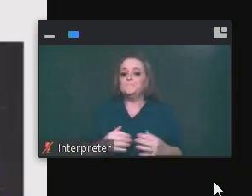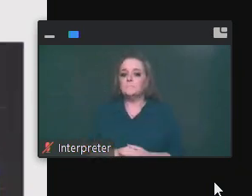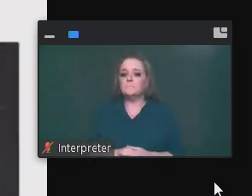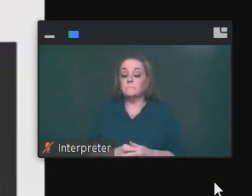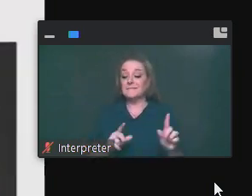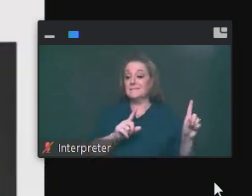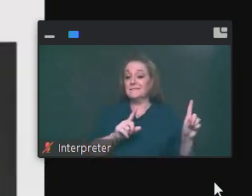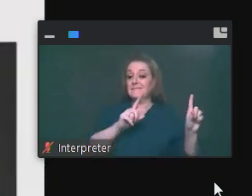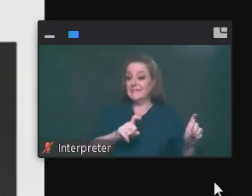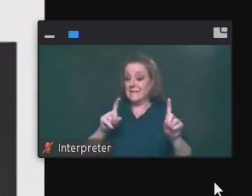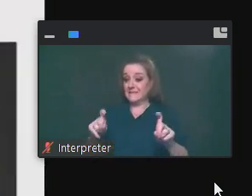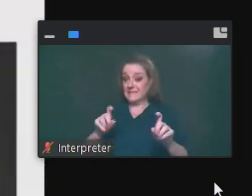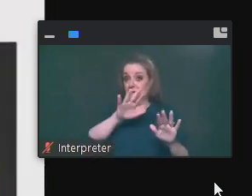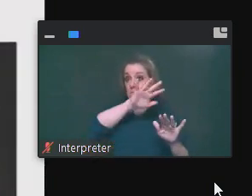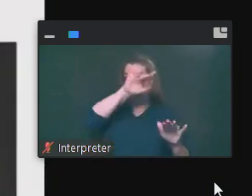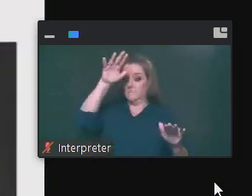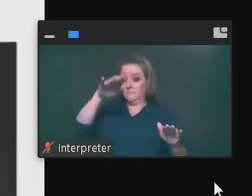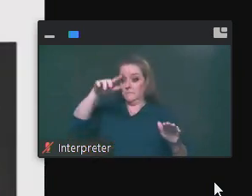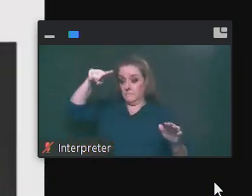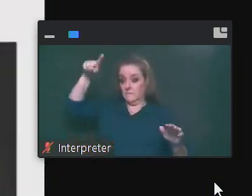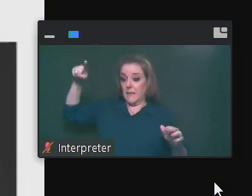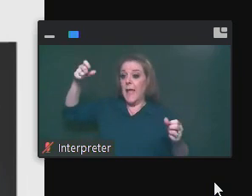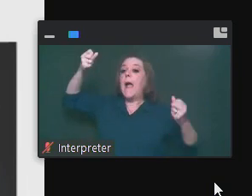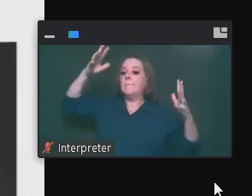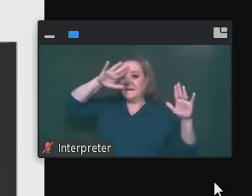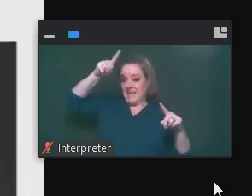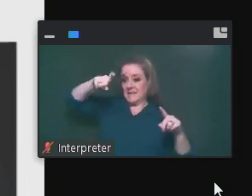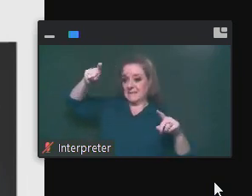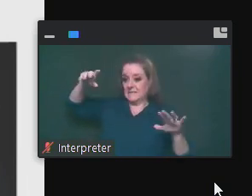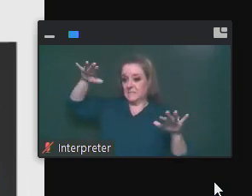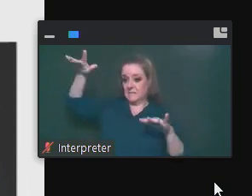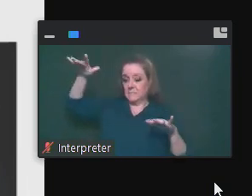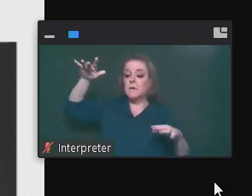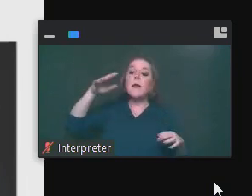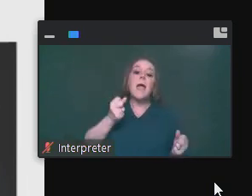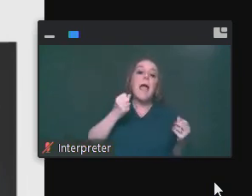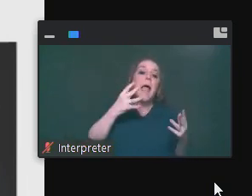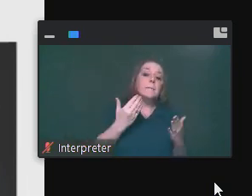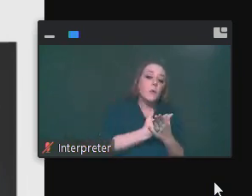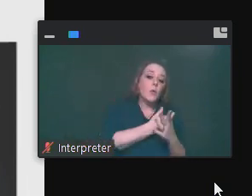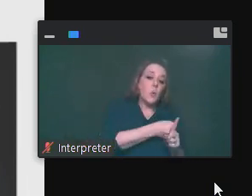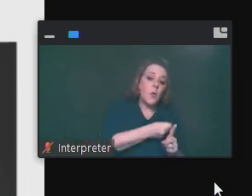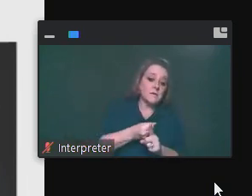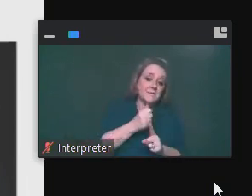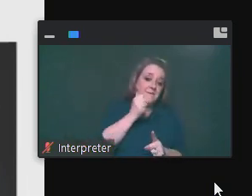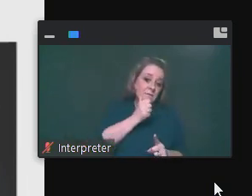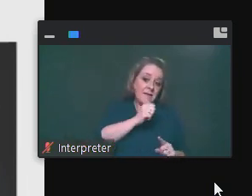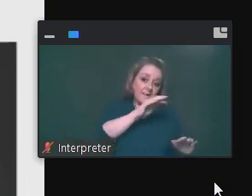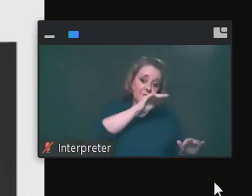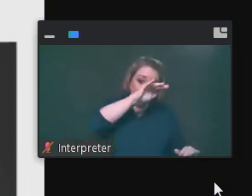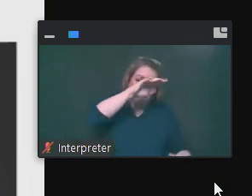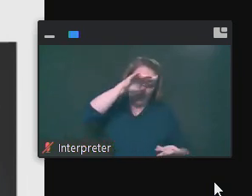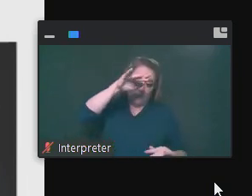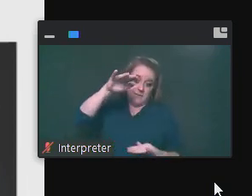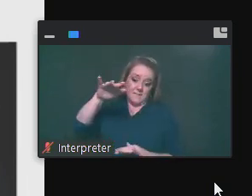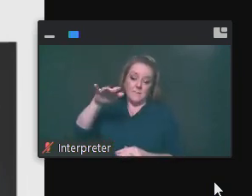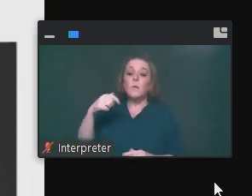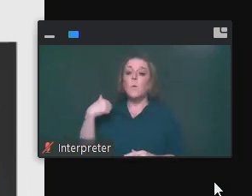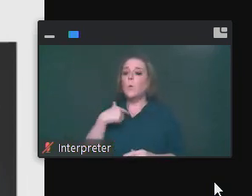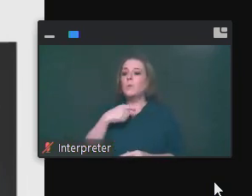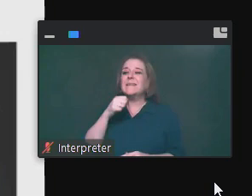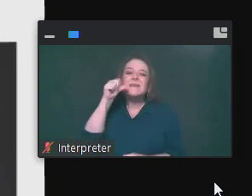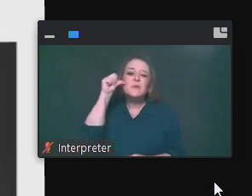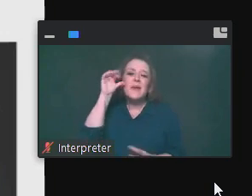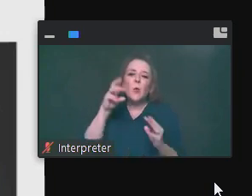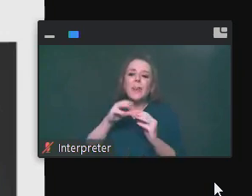data overlaid with new cases by day. If you paid attention, you know that we reported more than 600 new tests